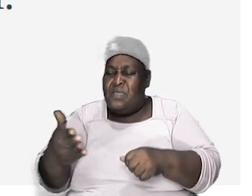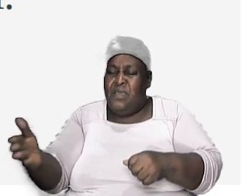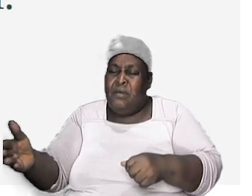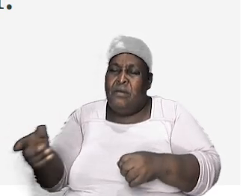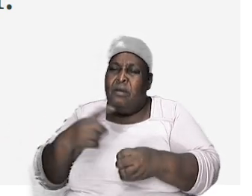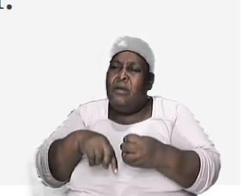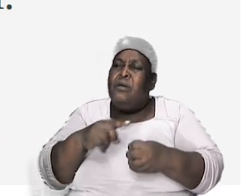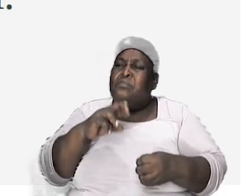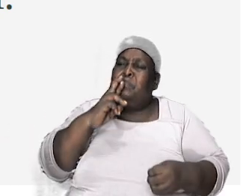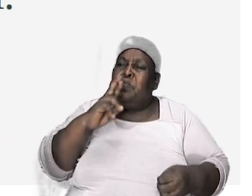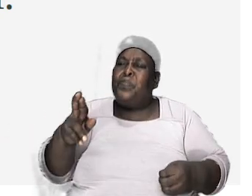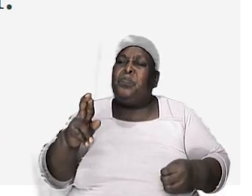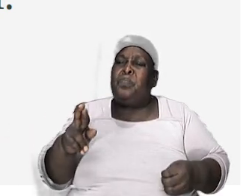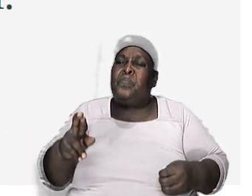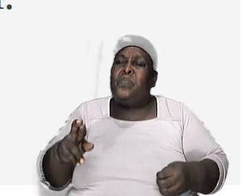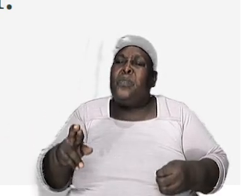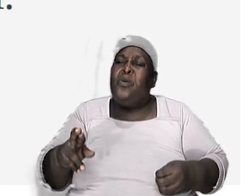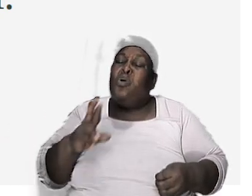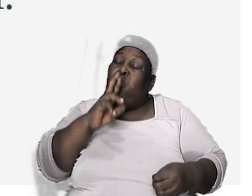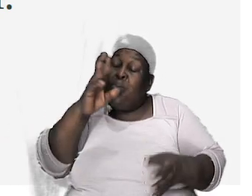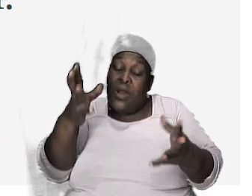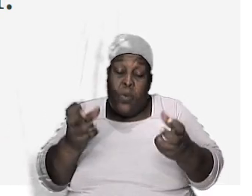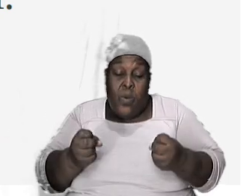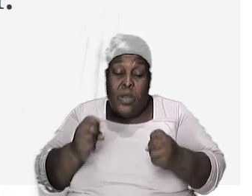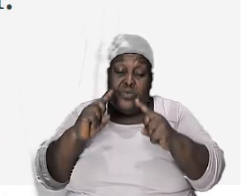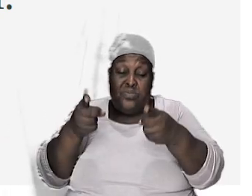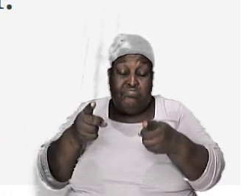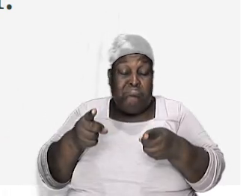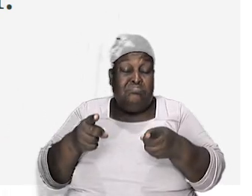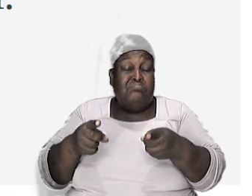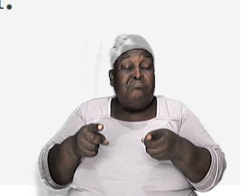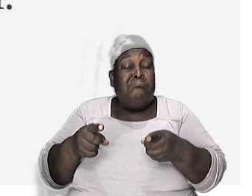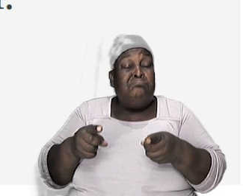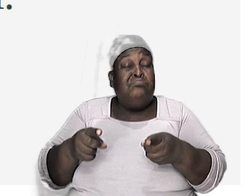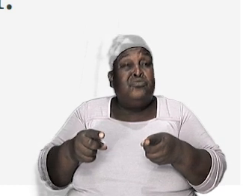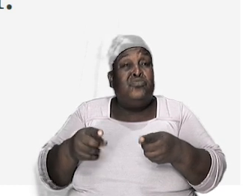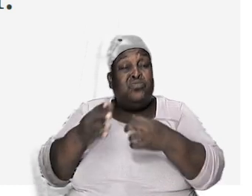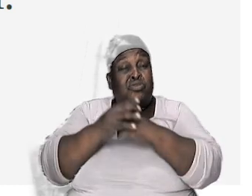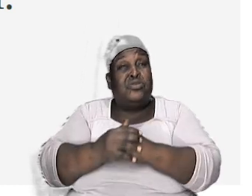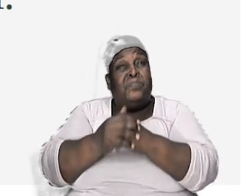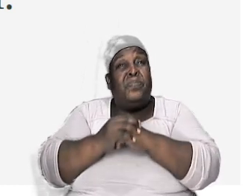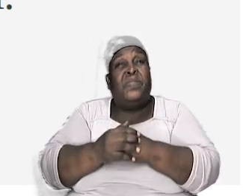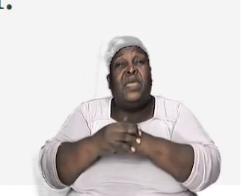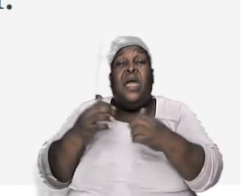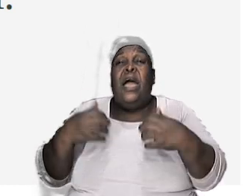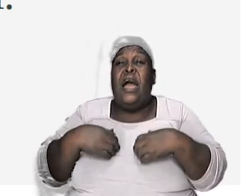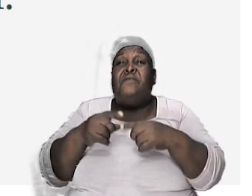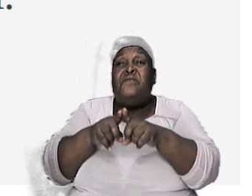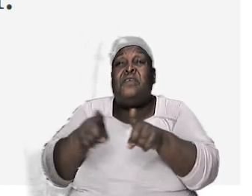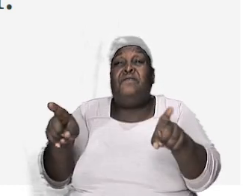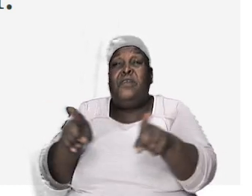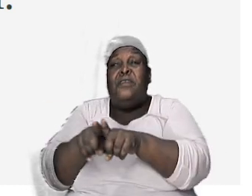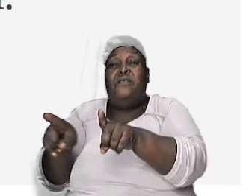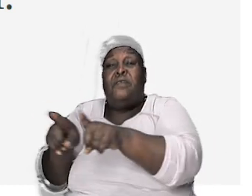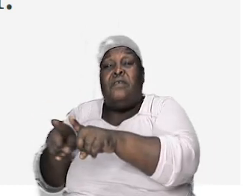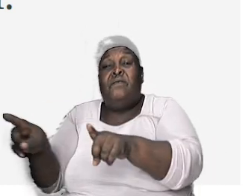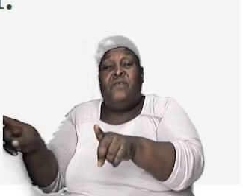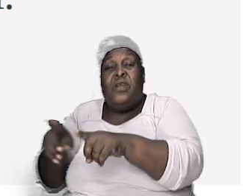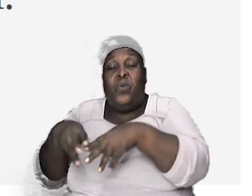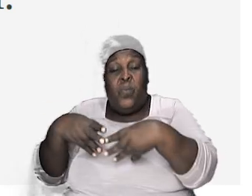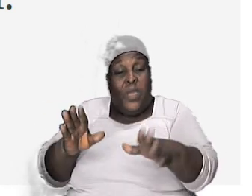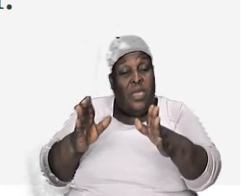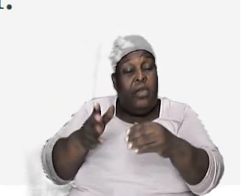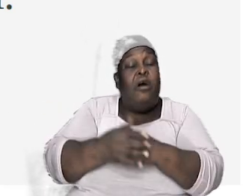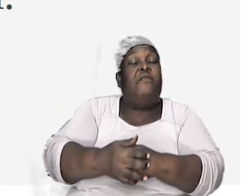issue. I really want to get to worship, but we have different views on worship. How do I worship? Because you